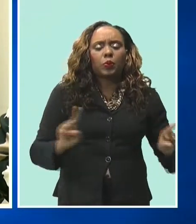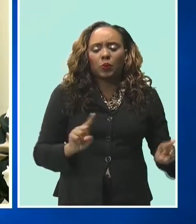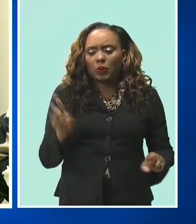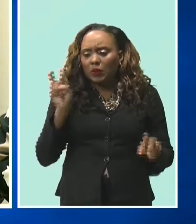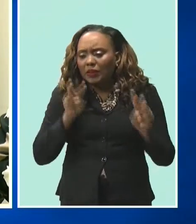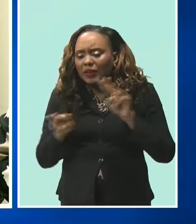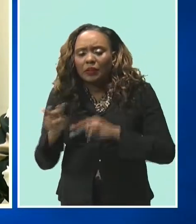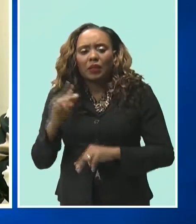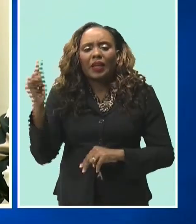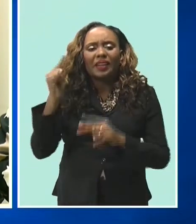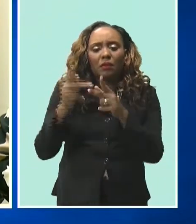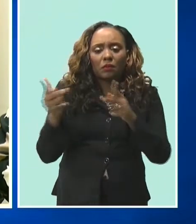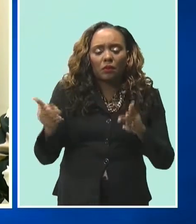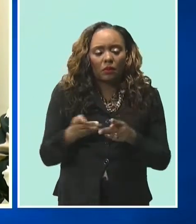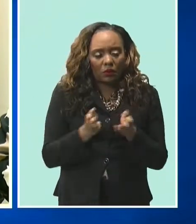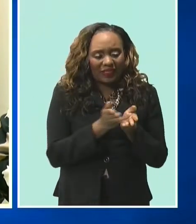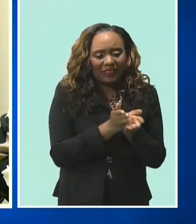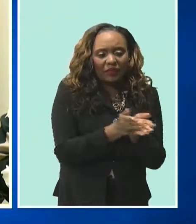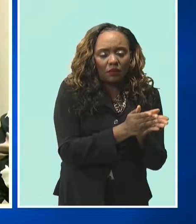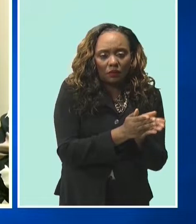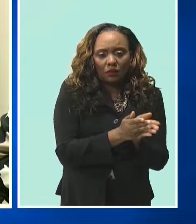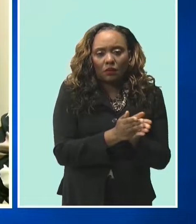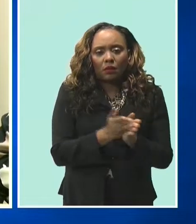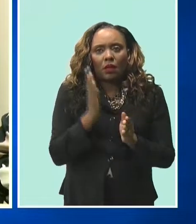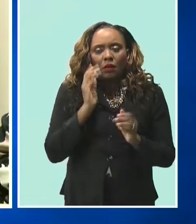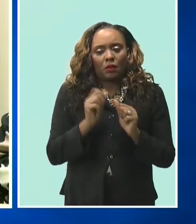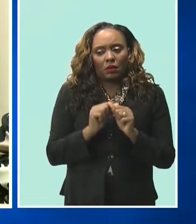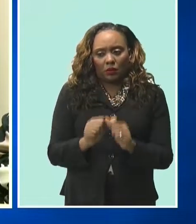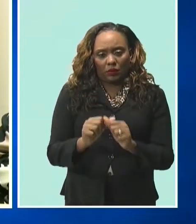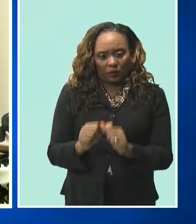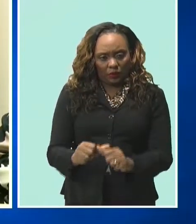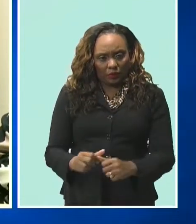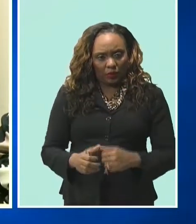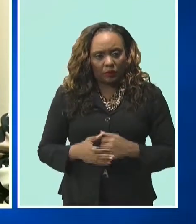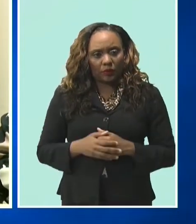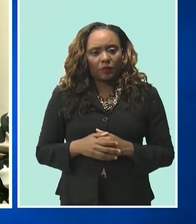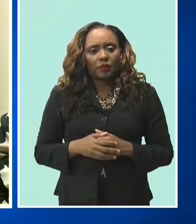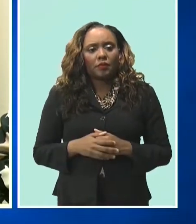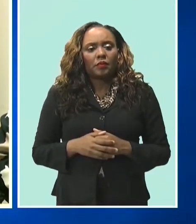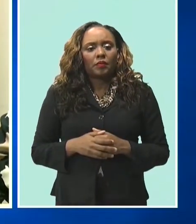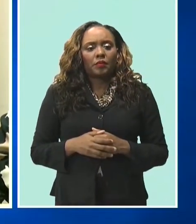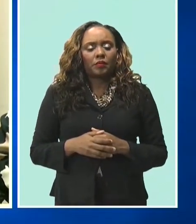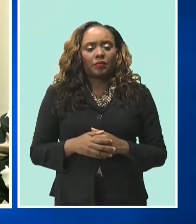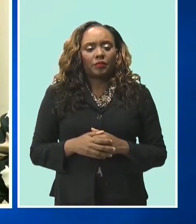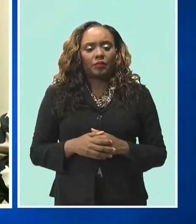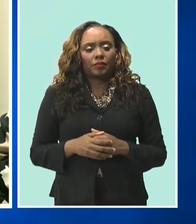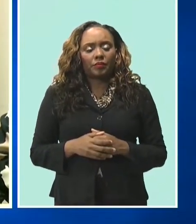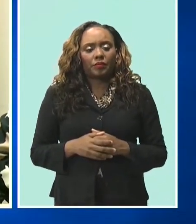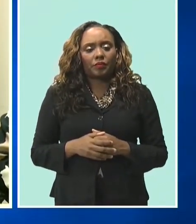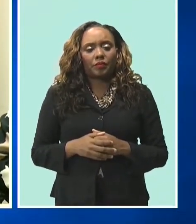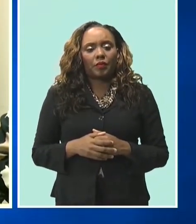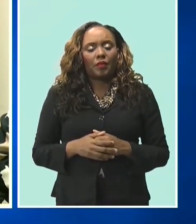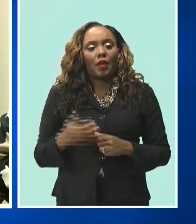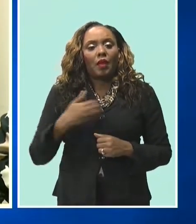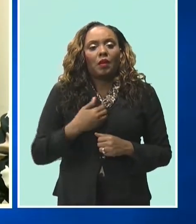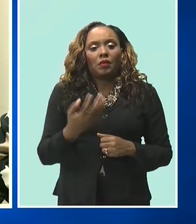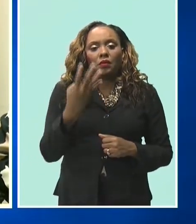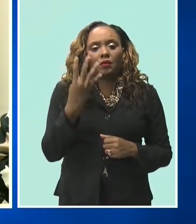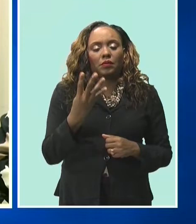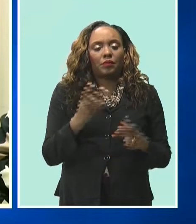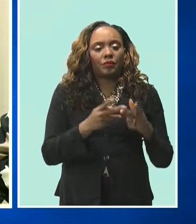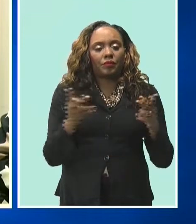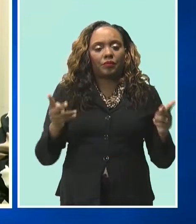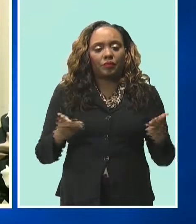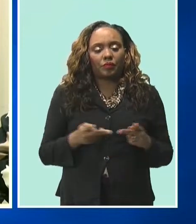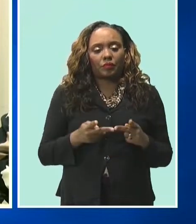air and seaports will continue. We have designated 4 quarantine facilities and others